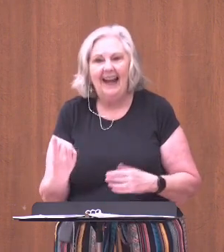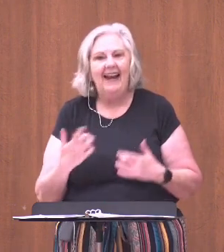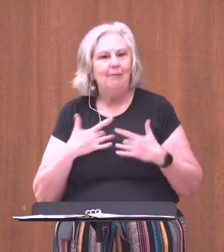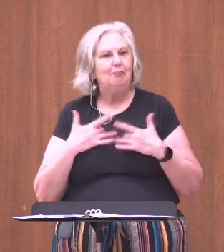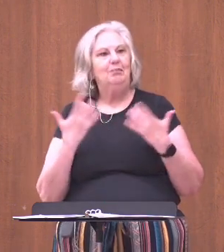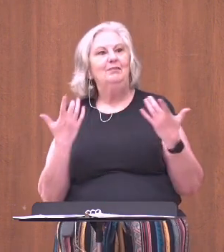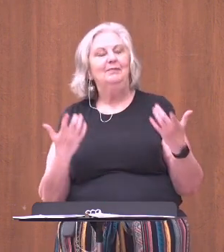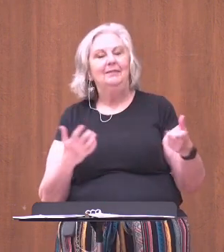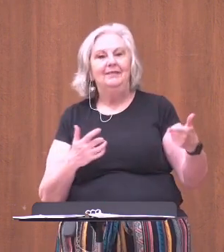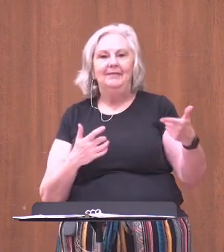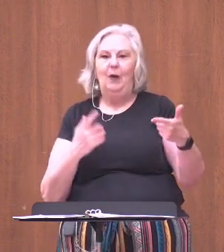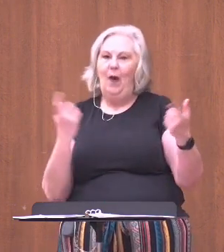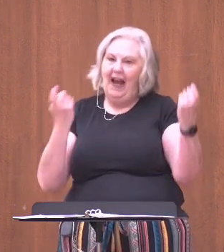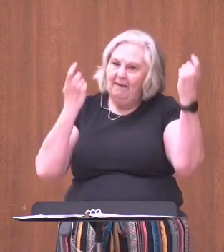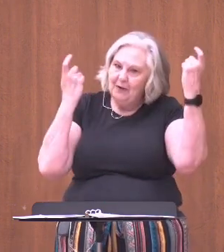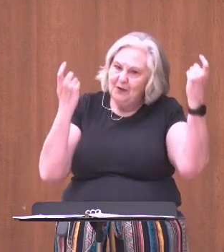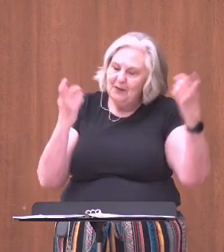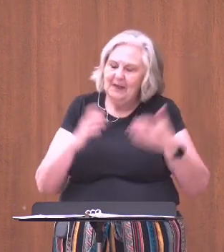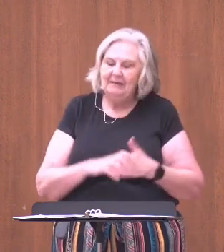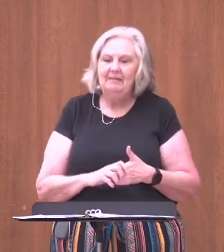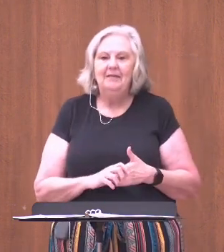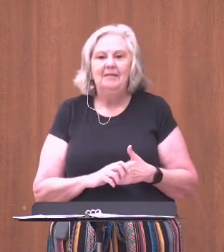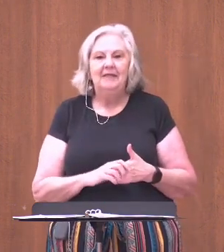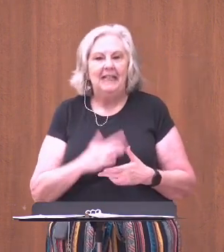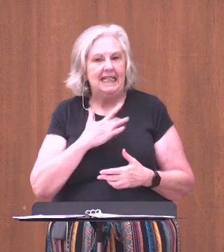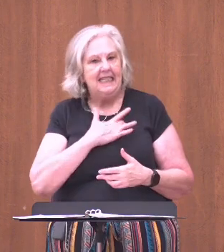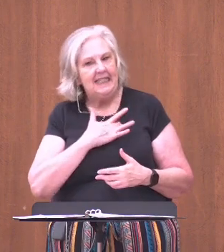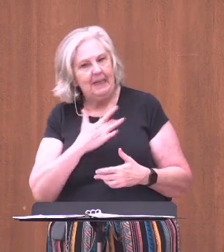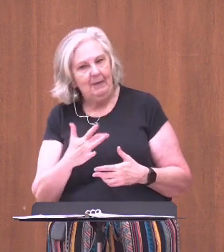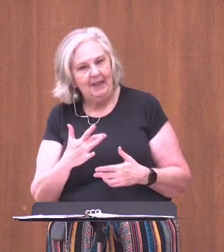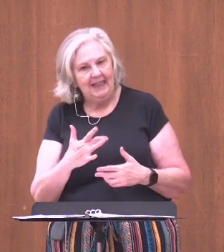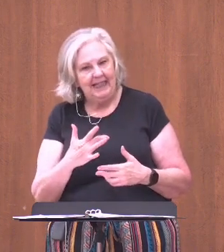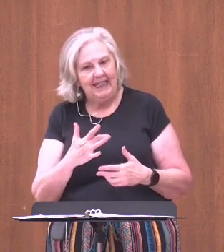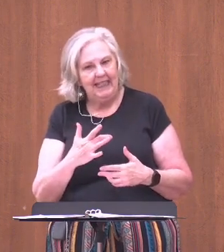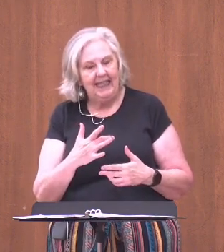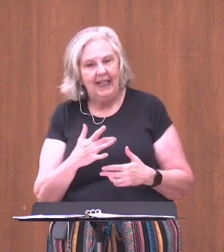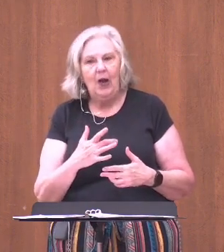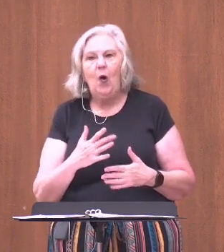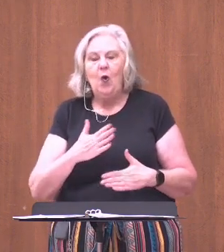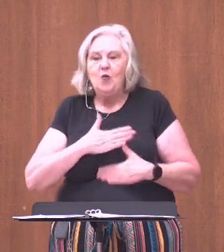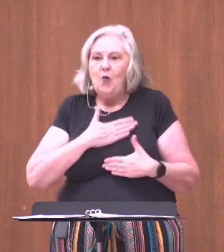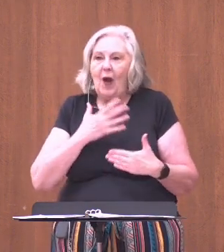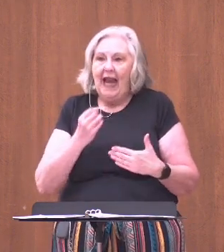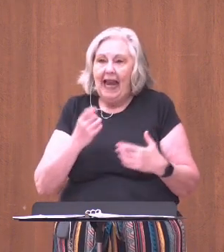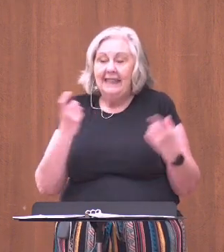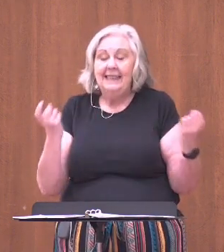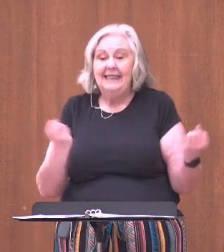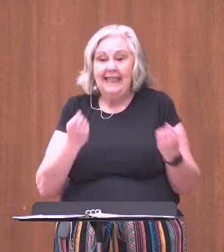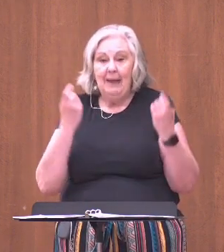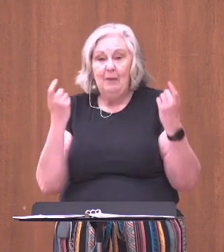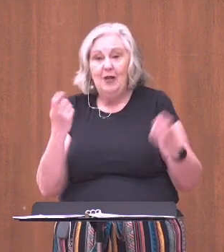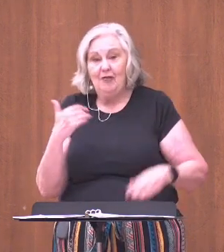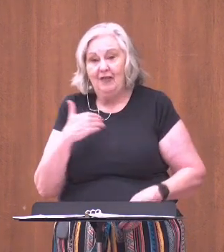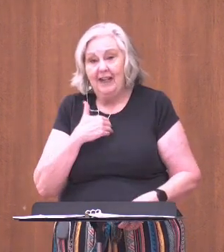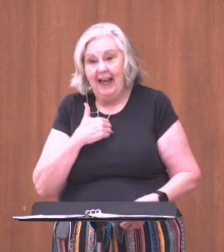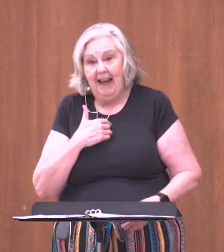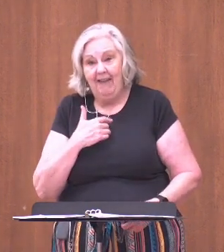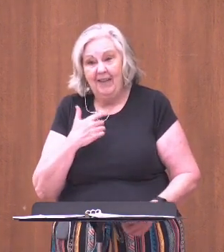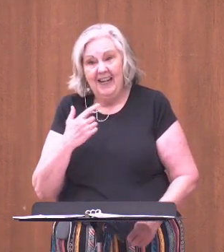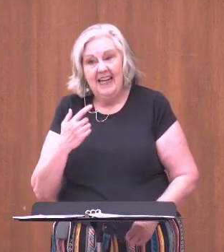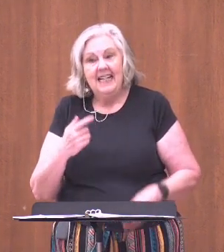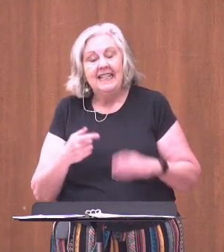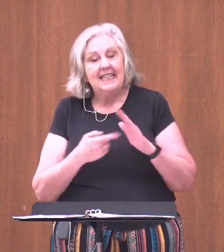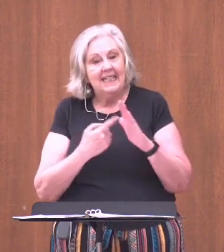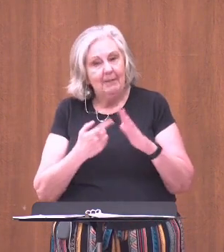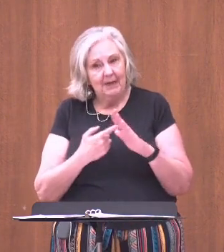or perhaps anniversaries. Typically, they're dates filled with joy and celebration, and sometimes they're dates that we